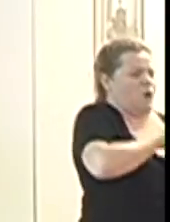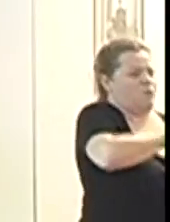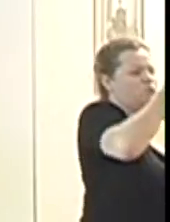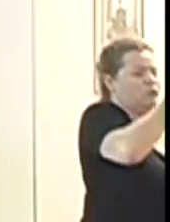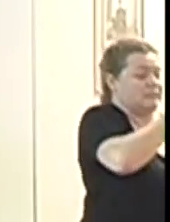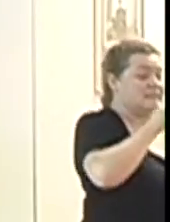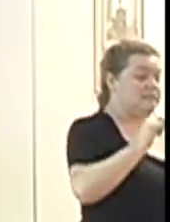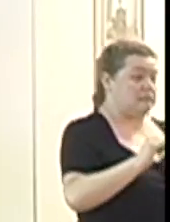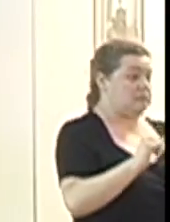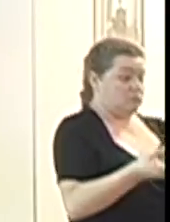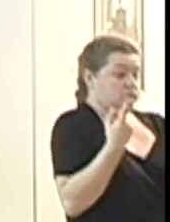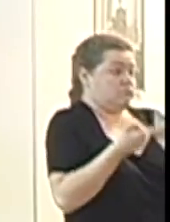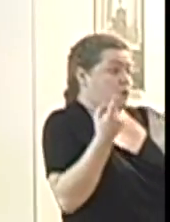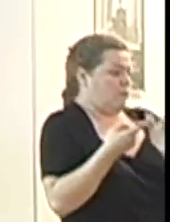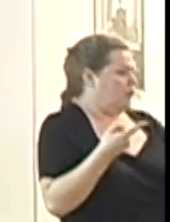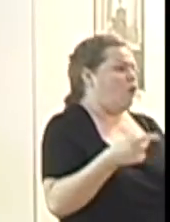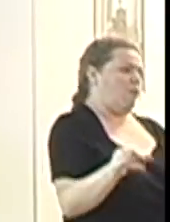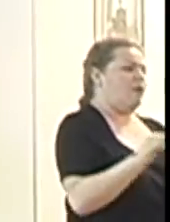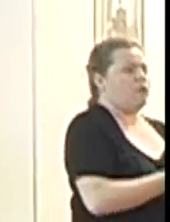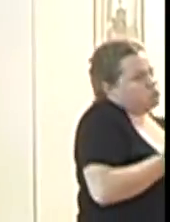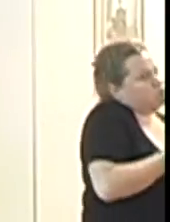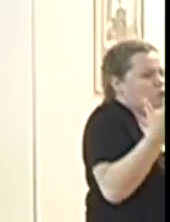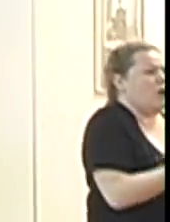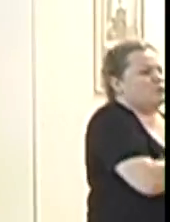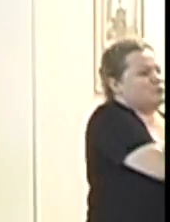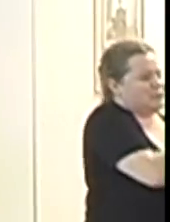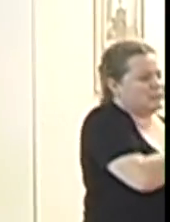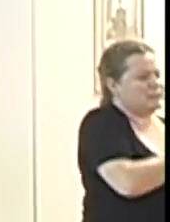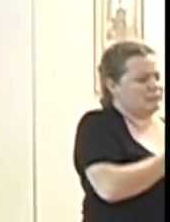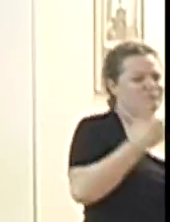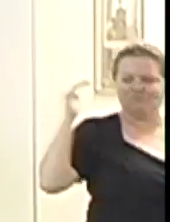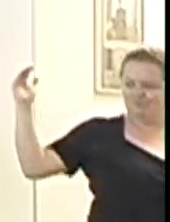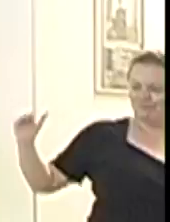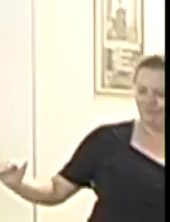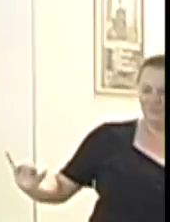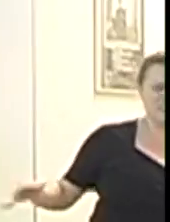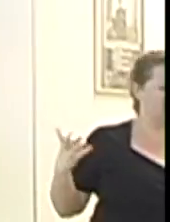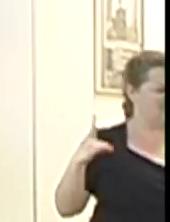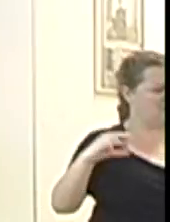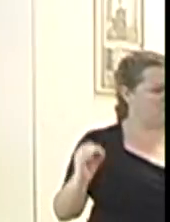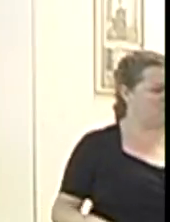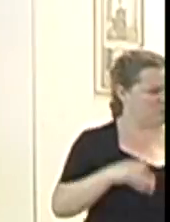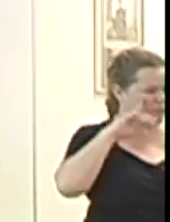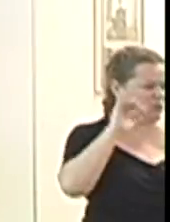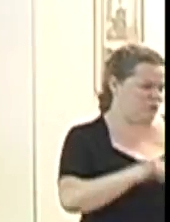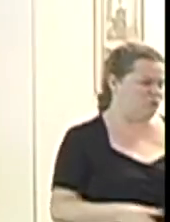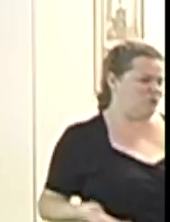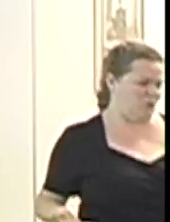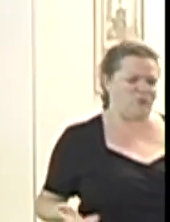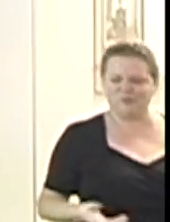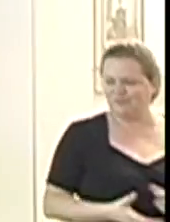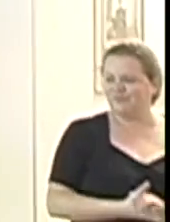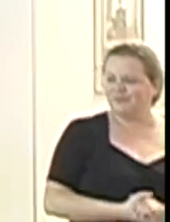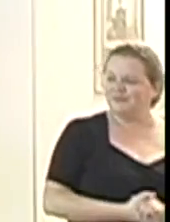error is to produce repeated movement, where single cycle movement would be the